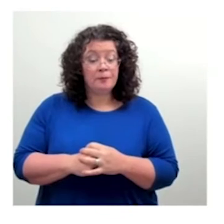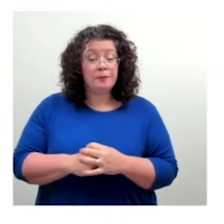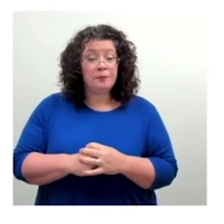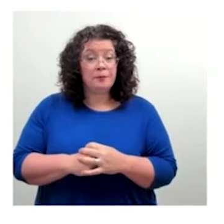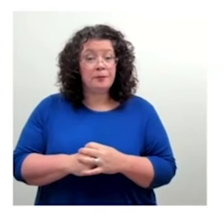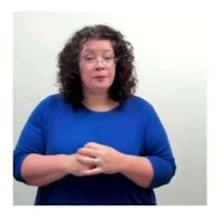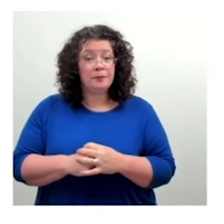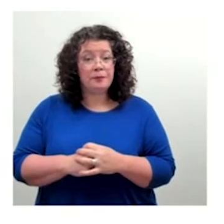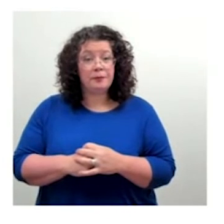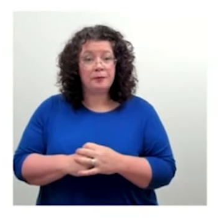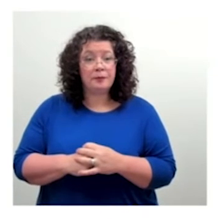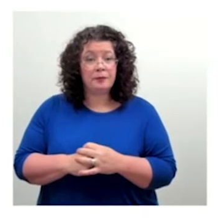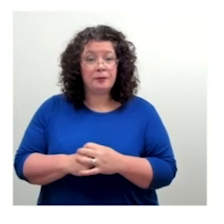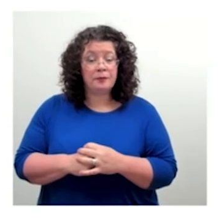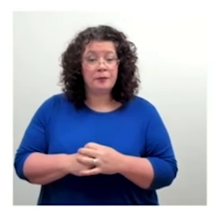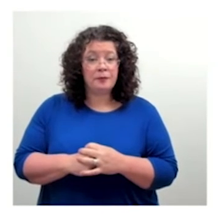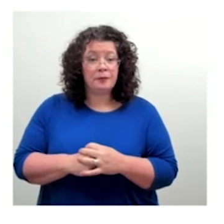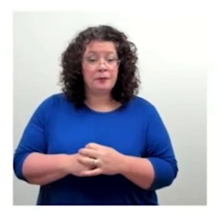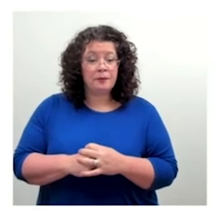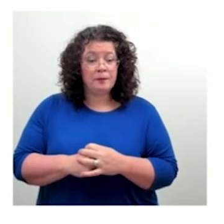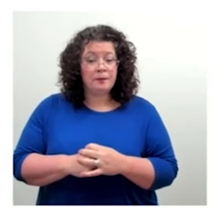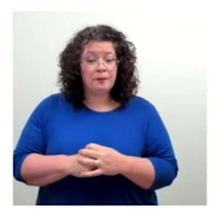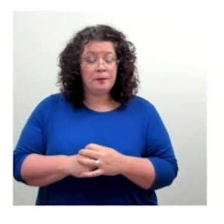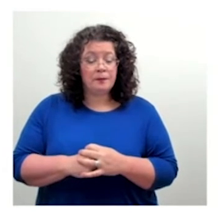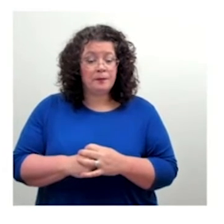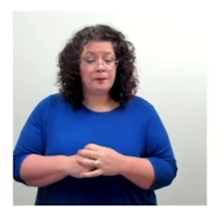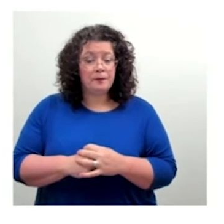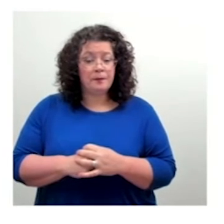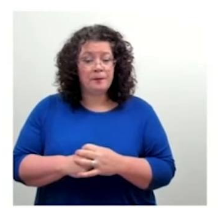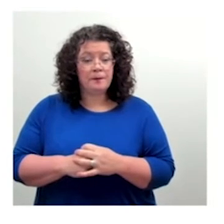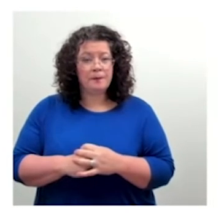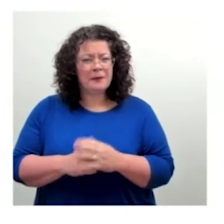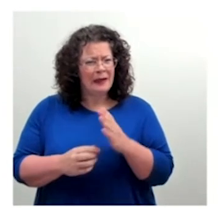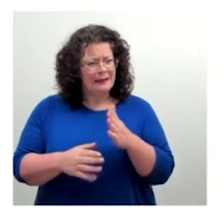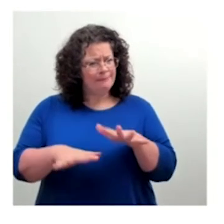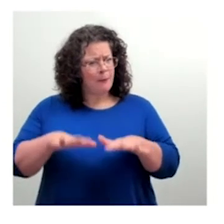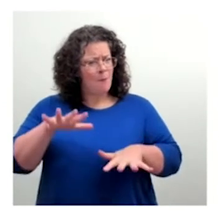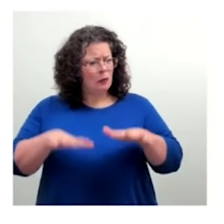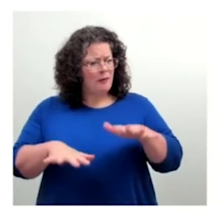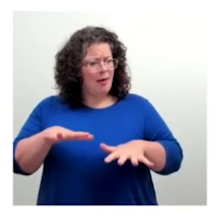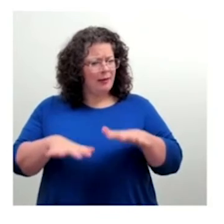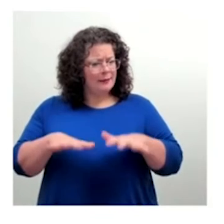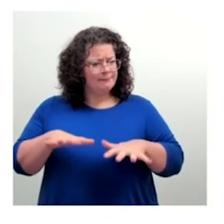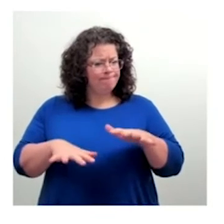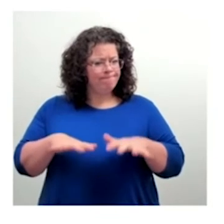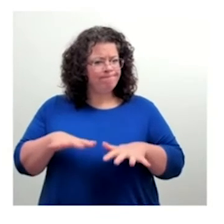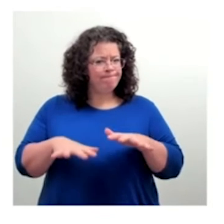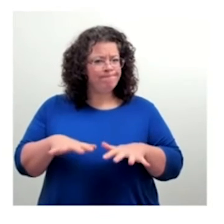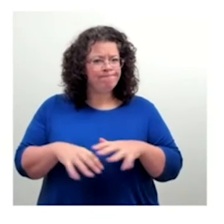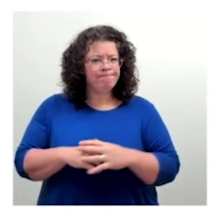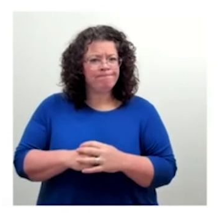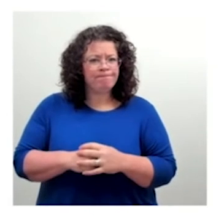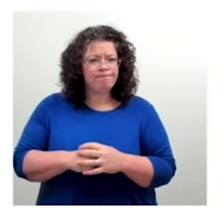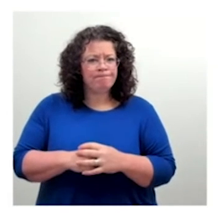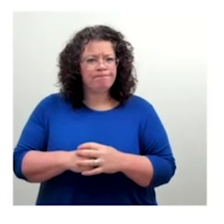blurring test? It's really borderline on that word admissions. By the time you've got the blurring in, it's really touch and go